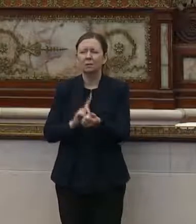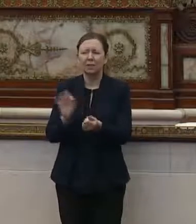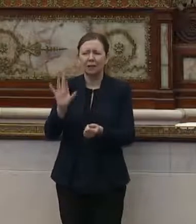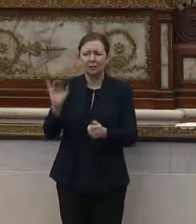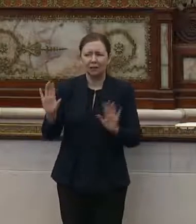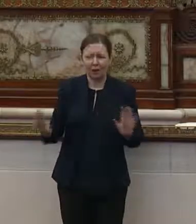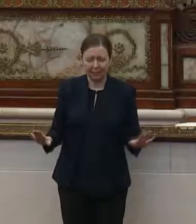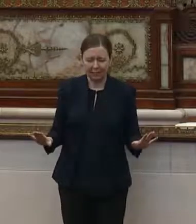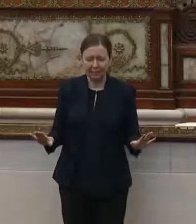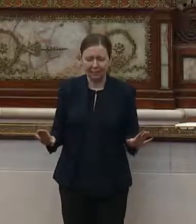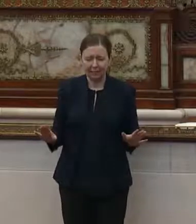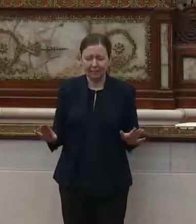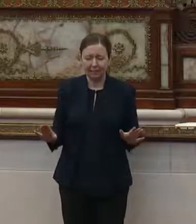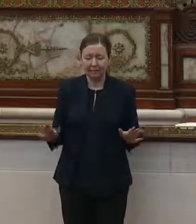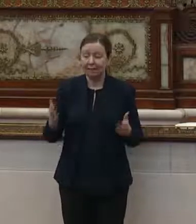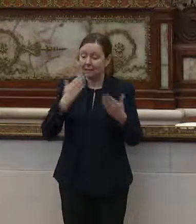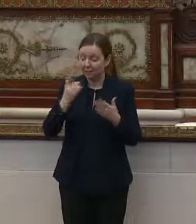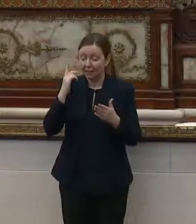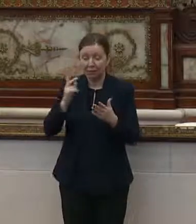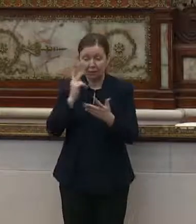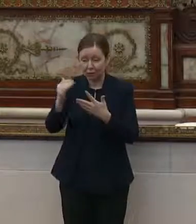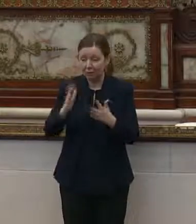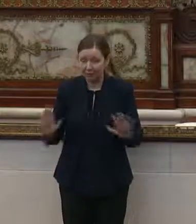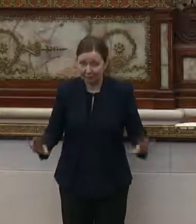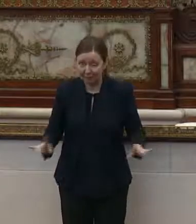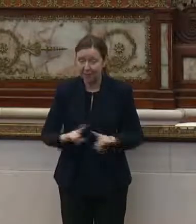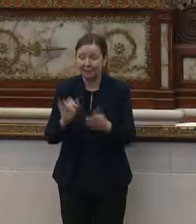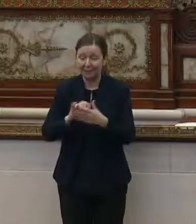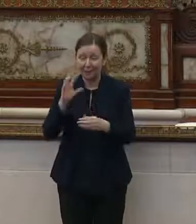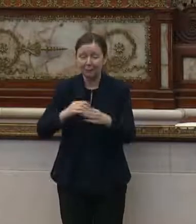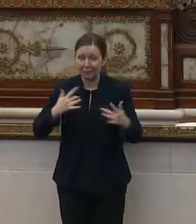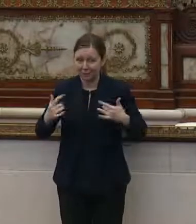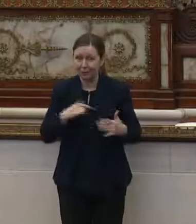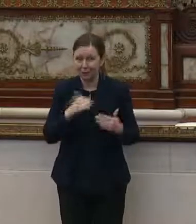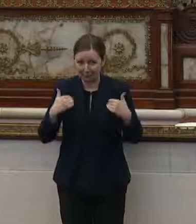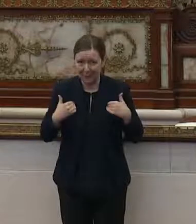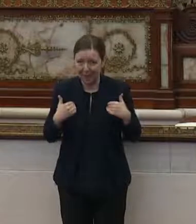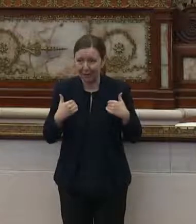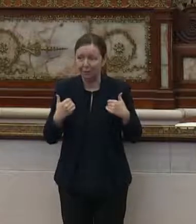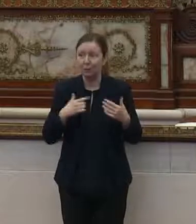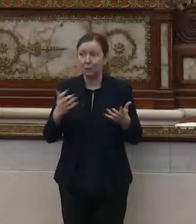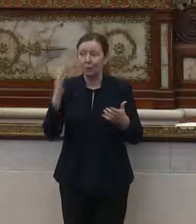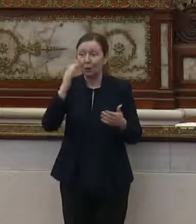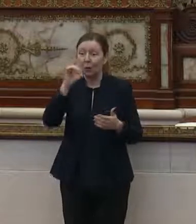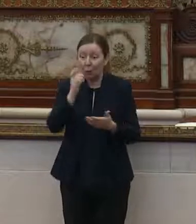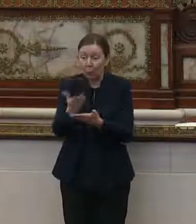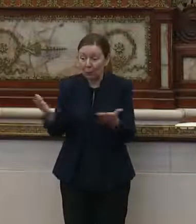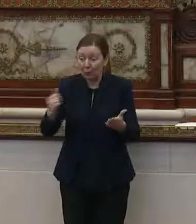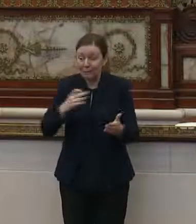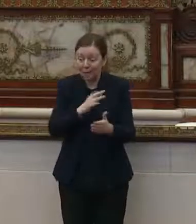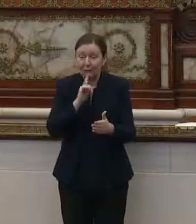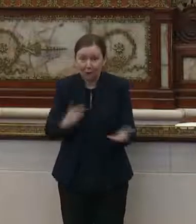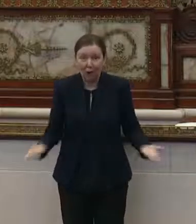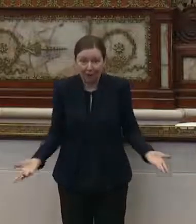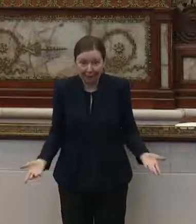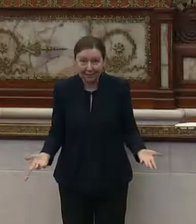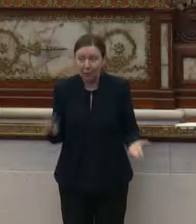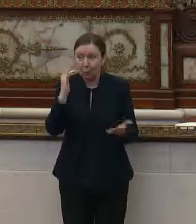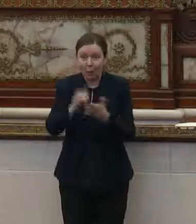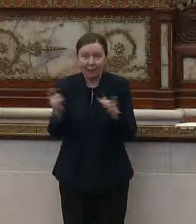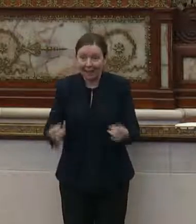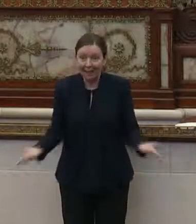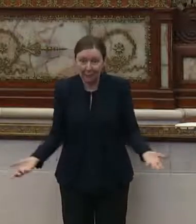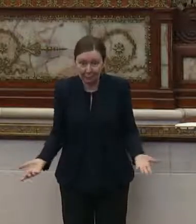that's, first of all, thank you for the transparency, but I think that's part of the concern that we have is we want to know who those staffers are, why that took